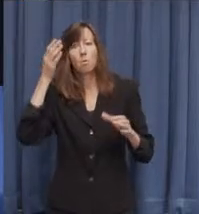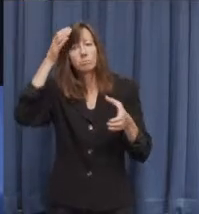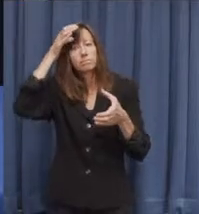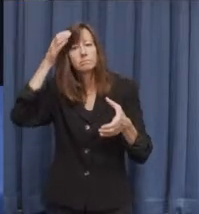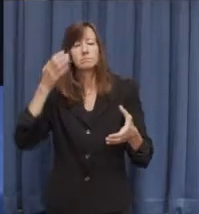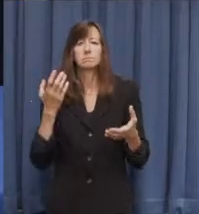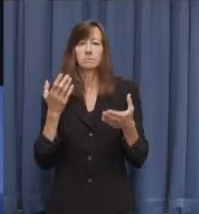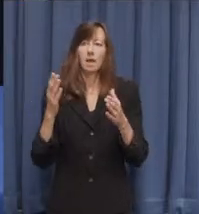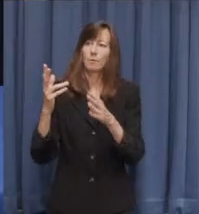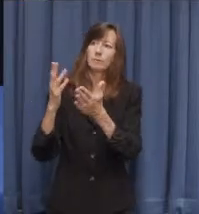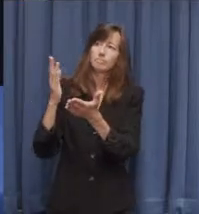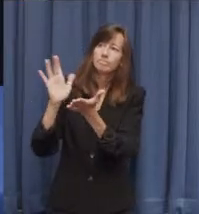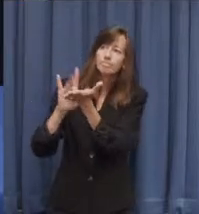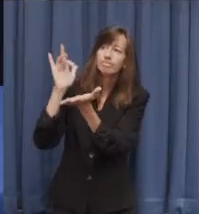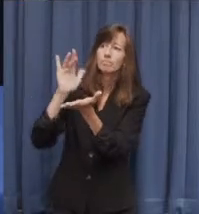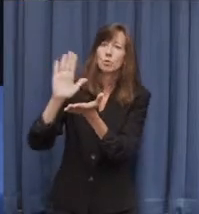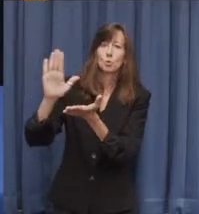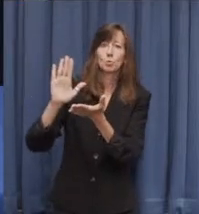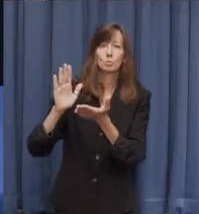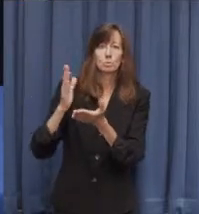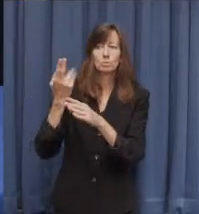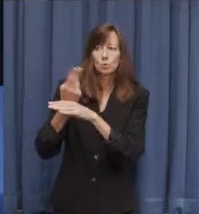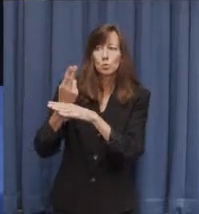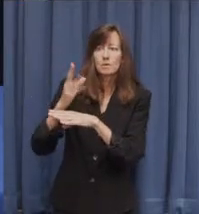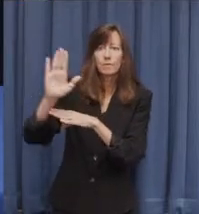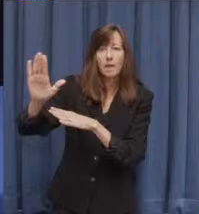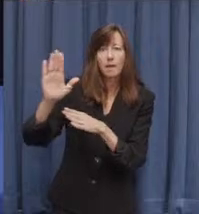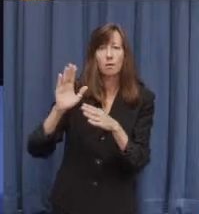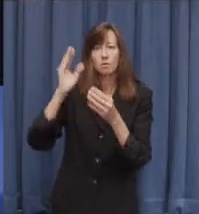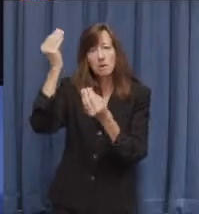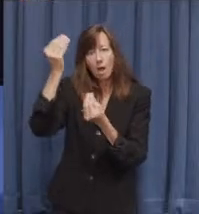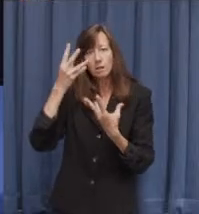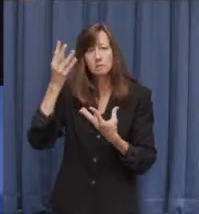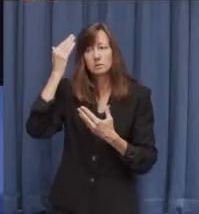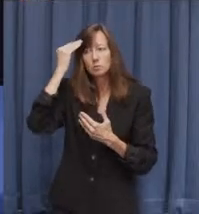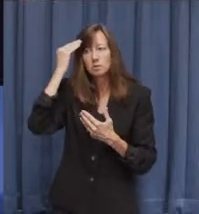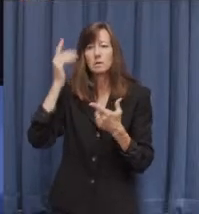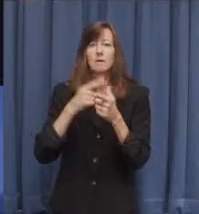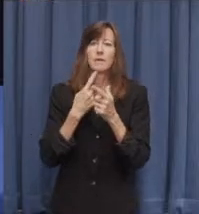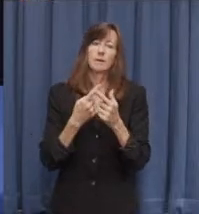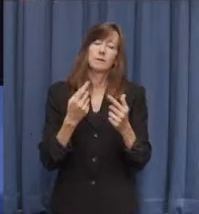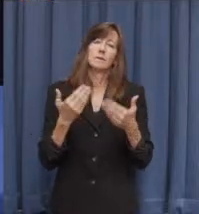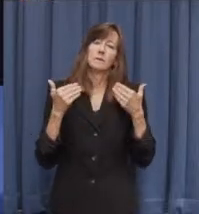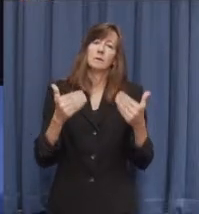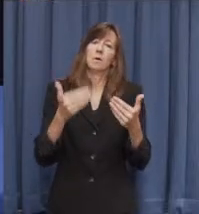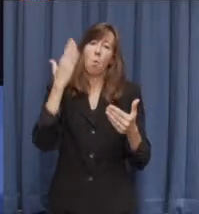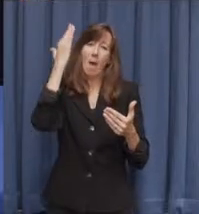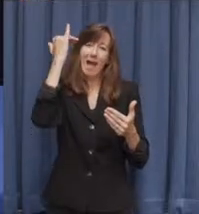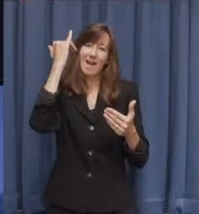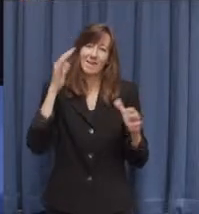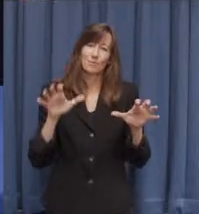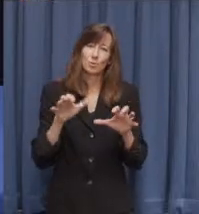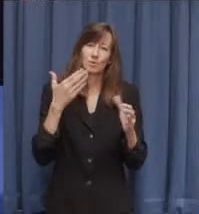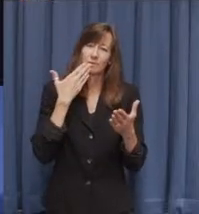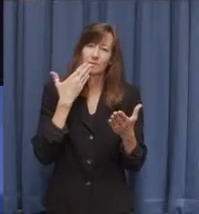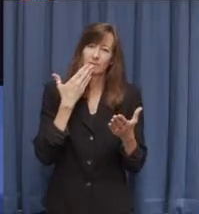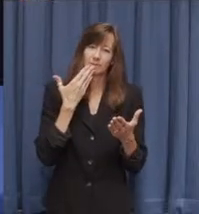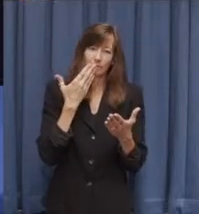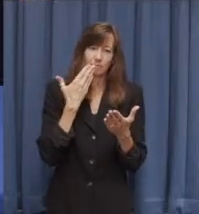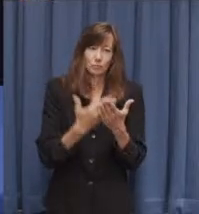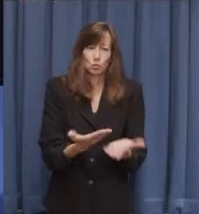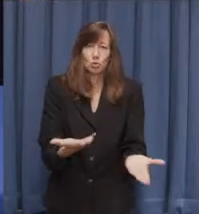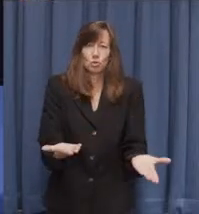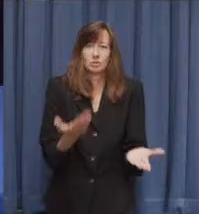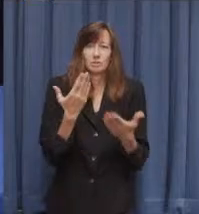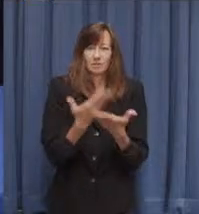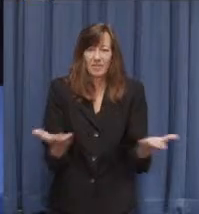and will work to earn that trust, that we are doing this for the community and the greater public good. And I hope,